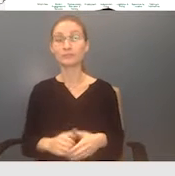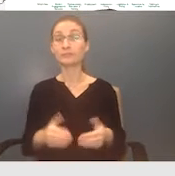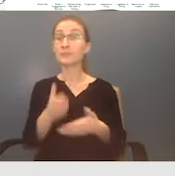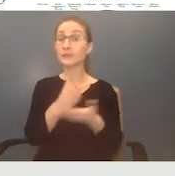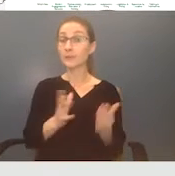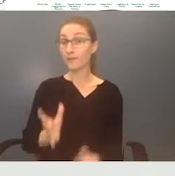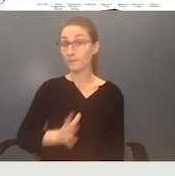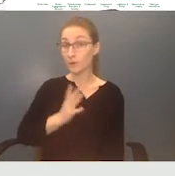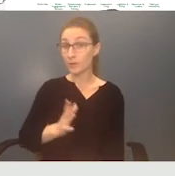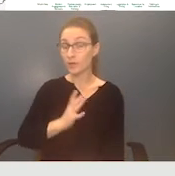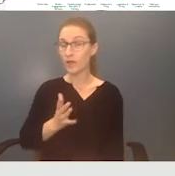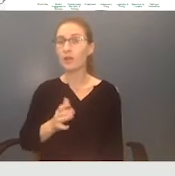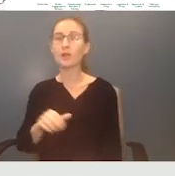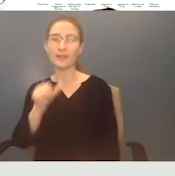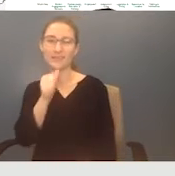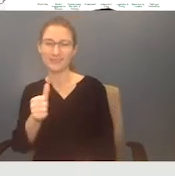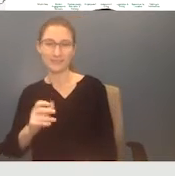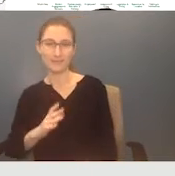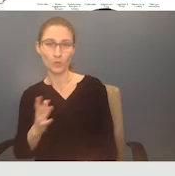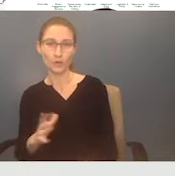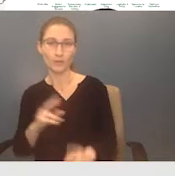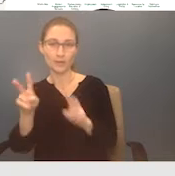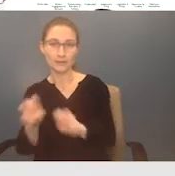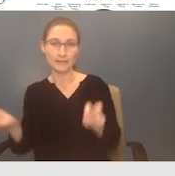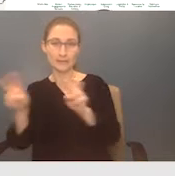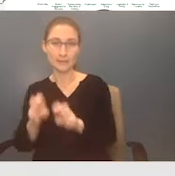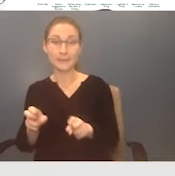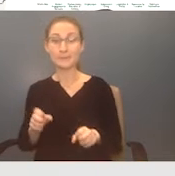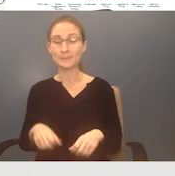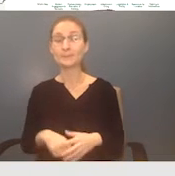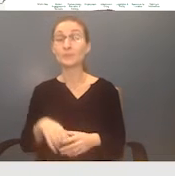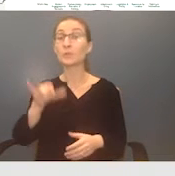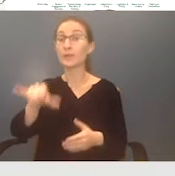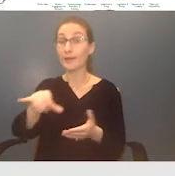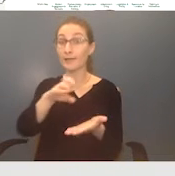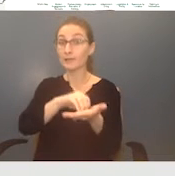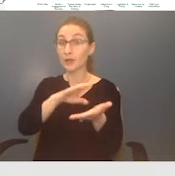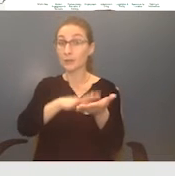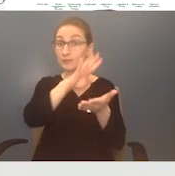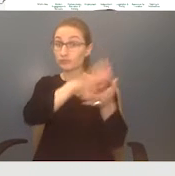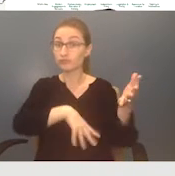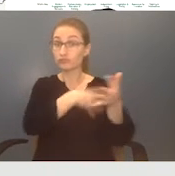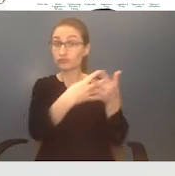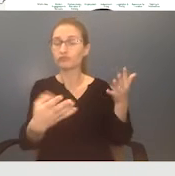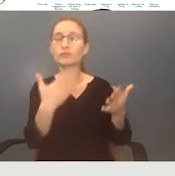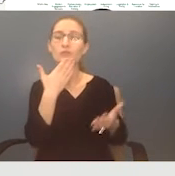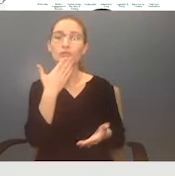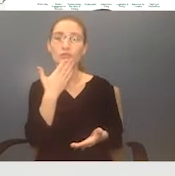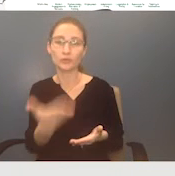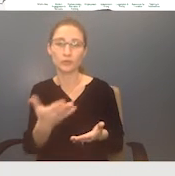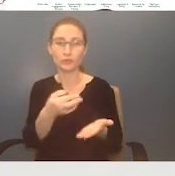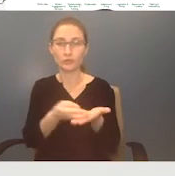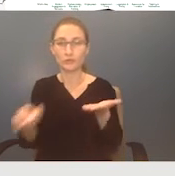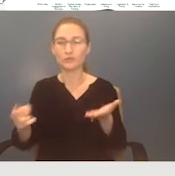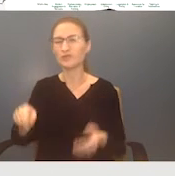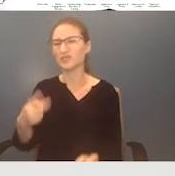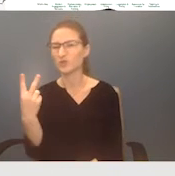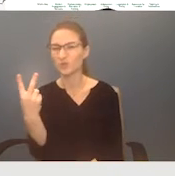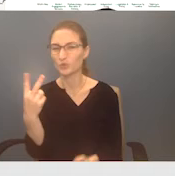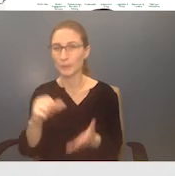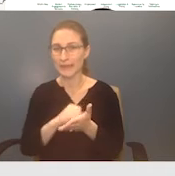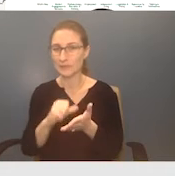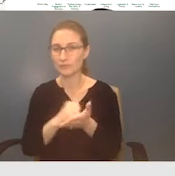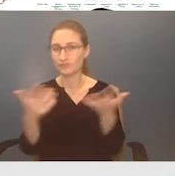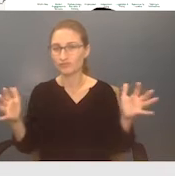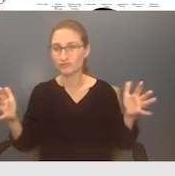are formal and informal assessments, and this document is just a great resource and list. It's only a 2-pager